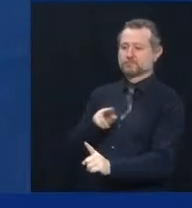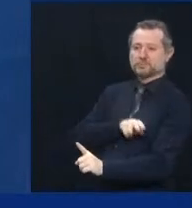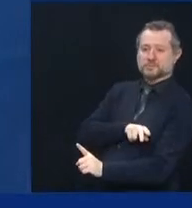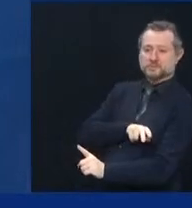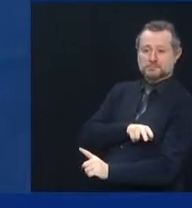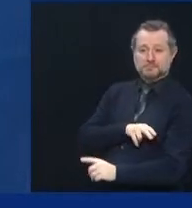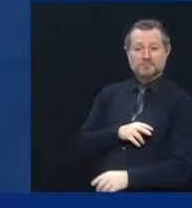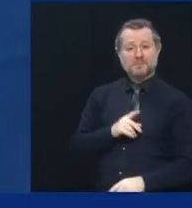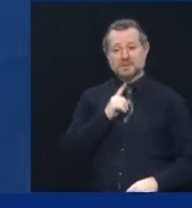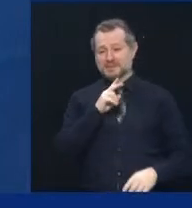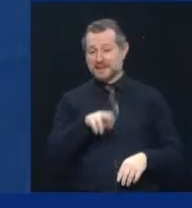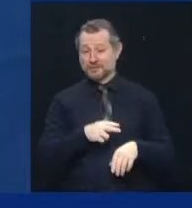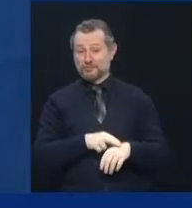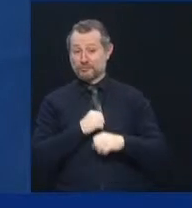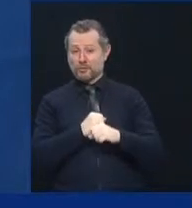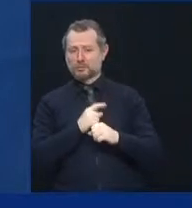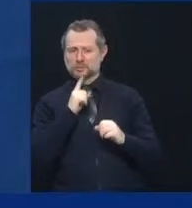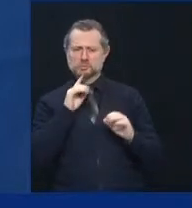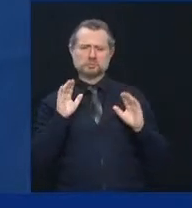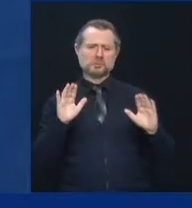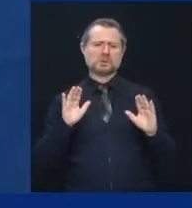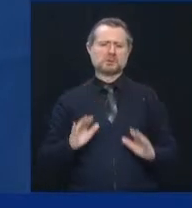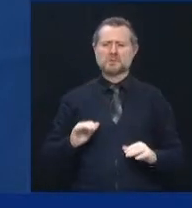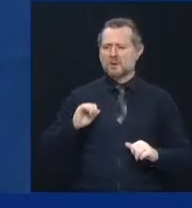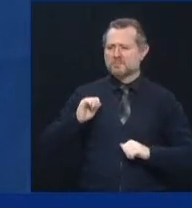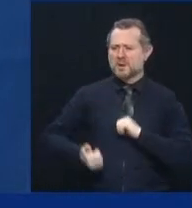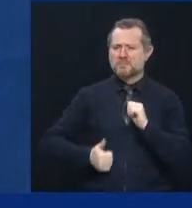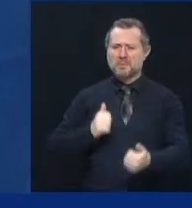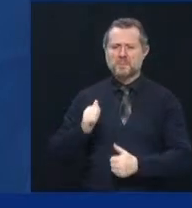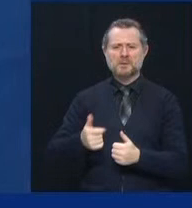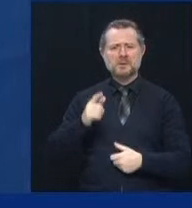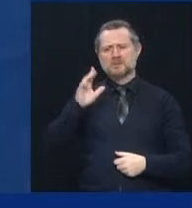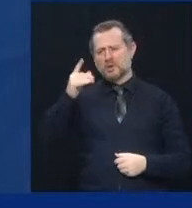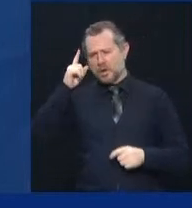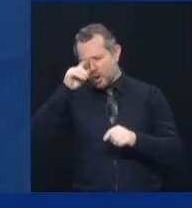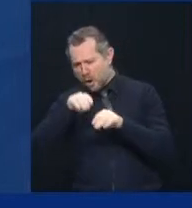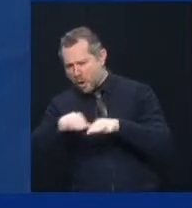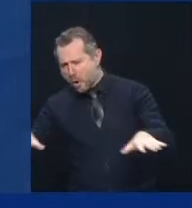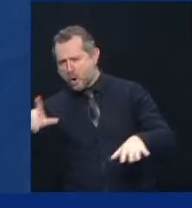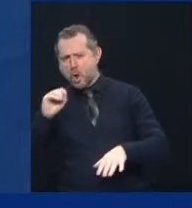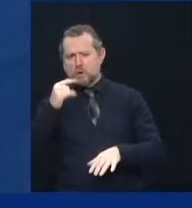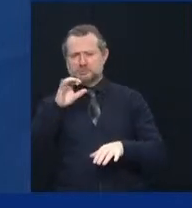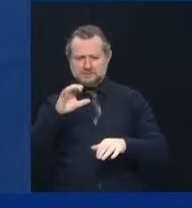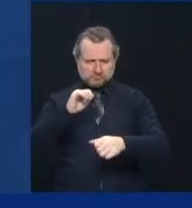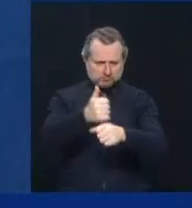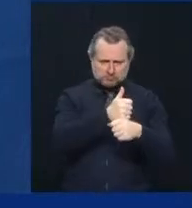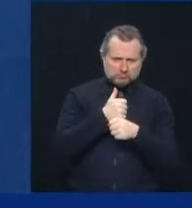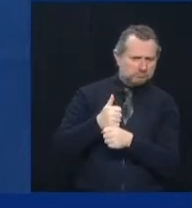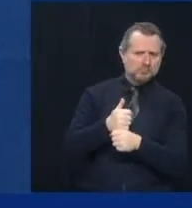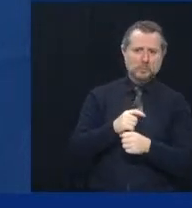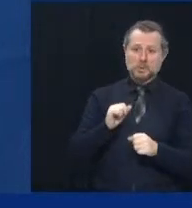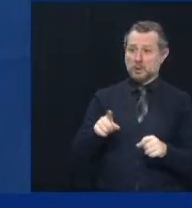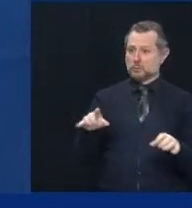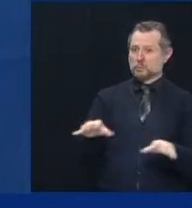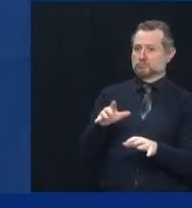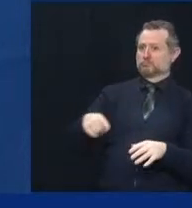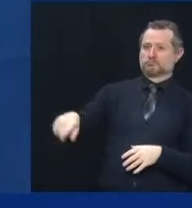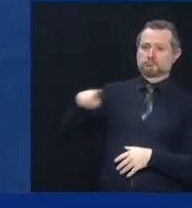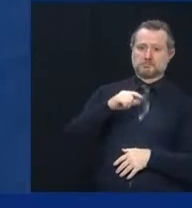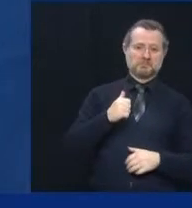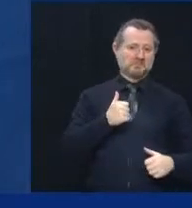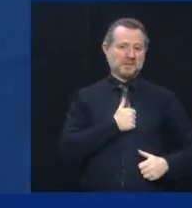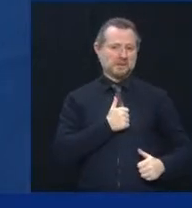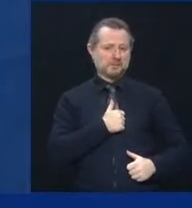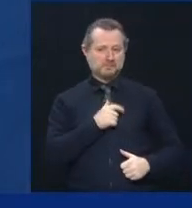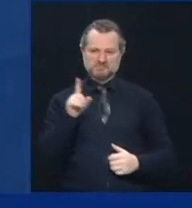at setting up logistical mass sites. That's what they do. They do it with military precision, pardon the